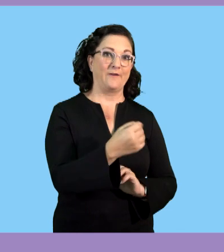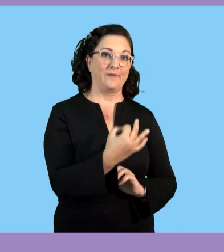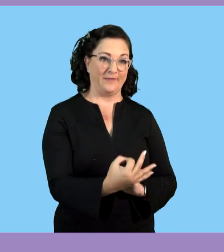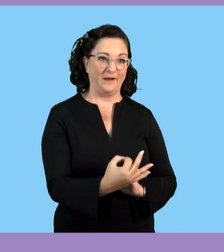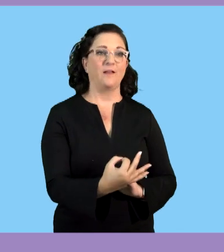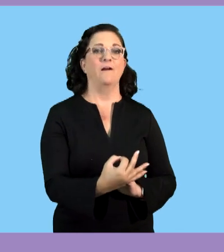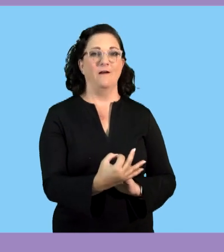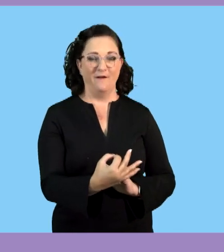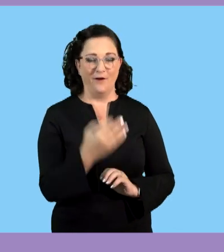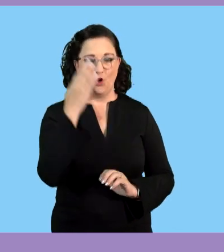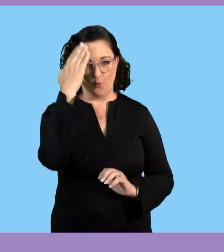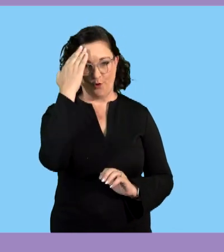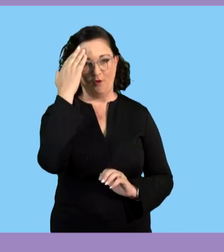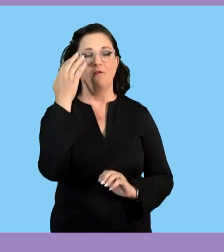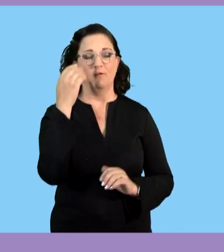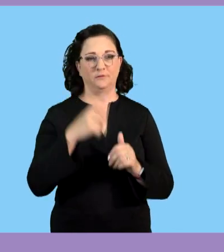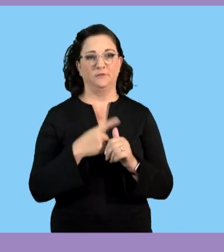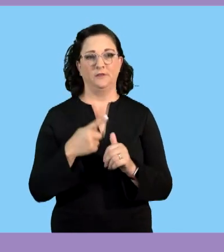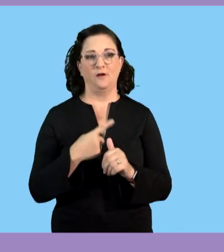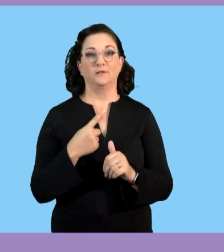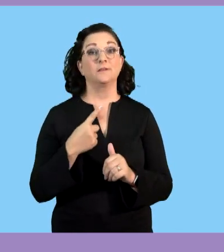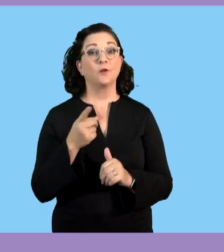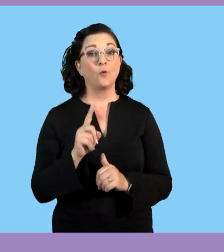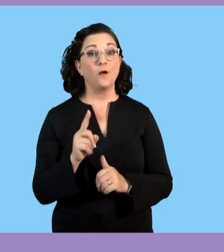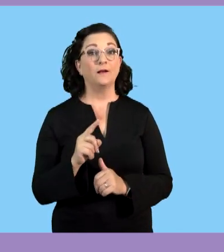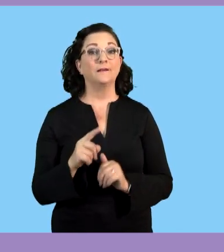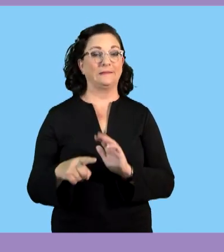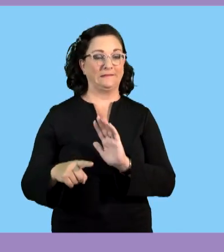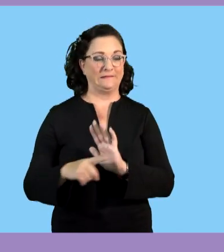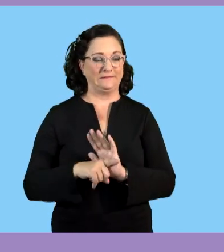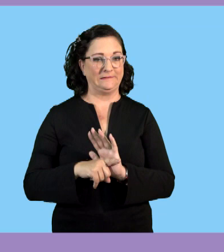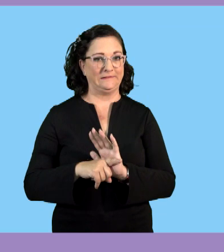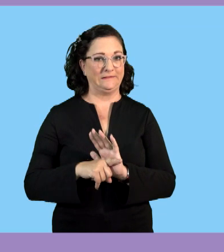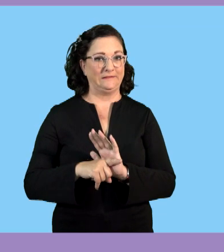5/3, then we know that the answer there is going to be a